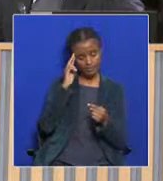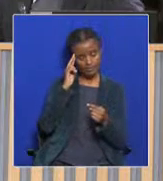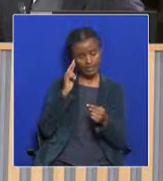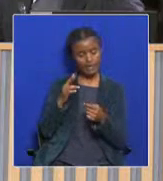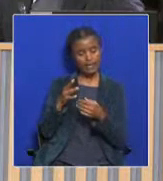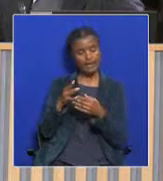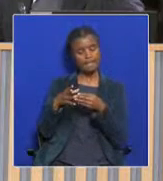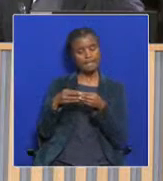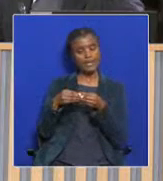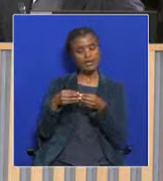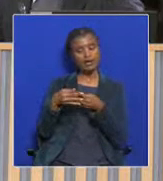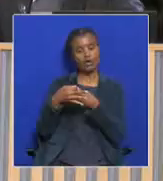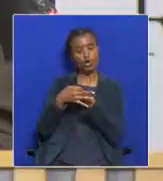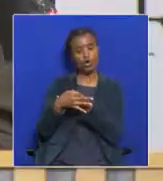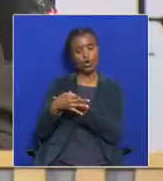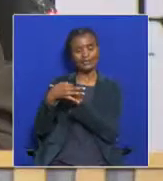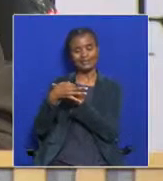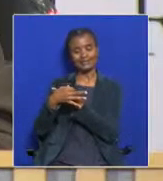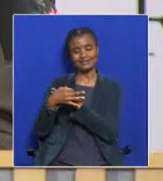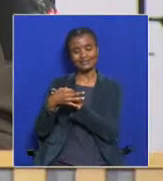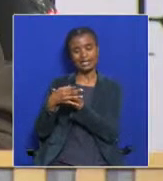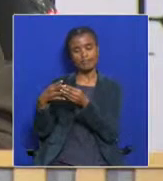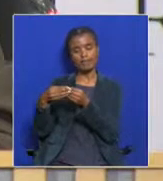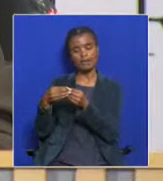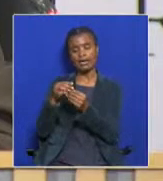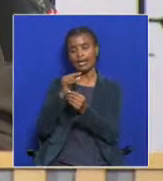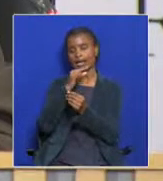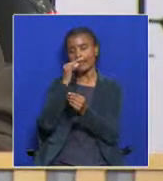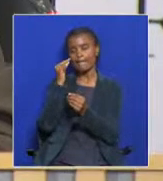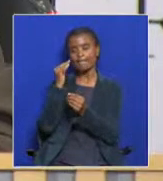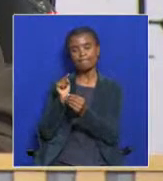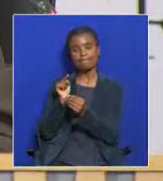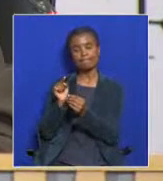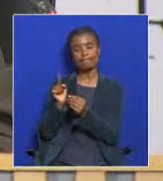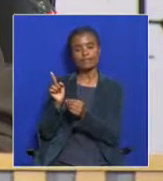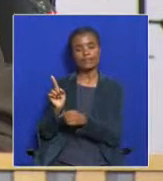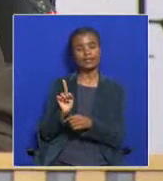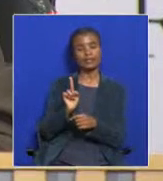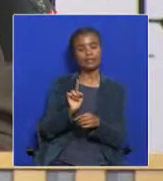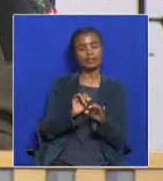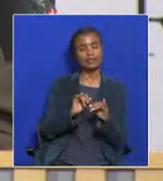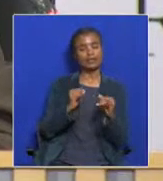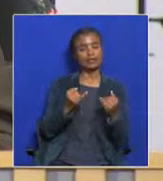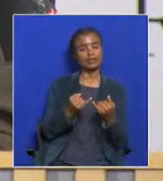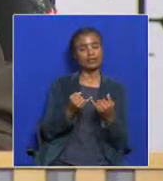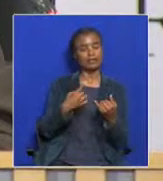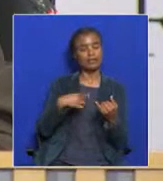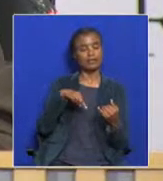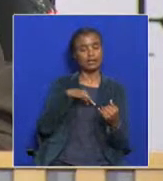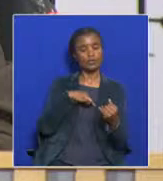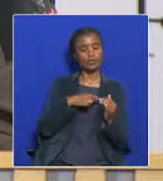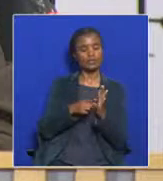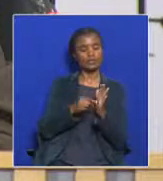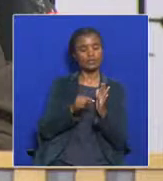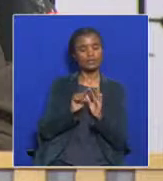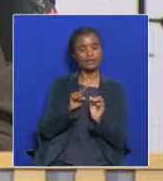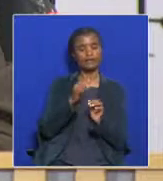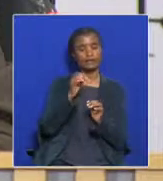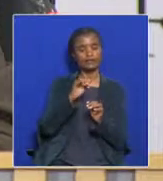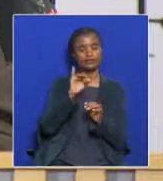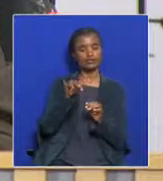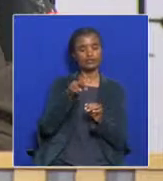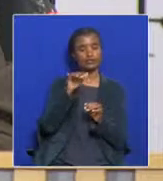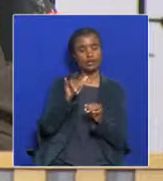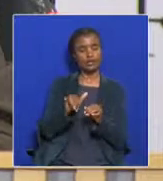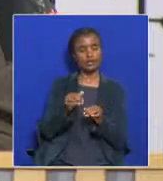who came to our company on the 1st of July 2021 to verify that